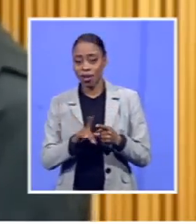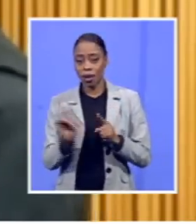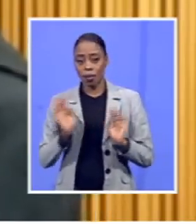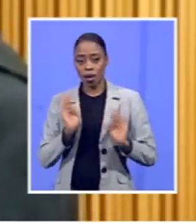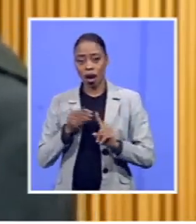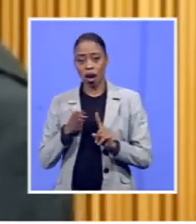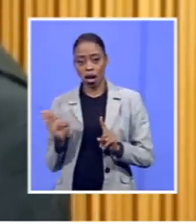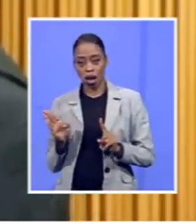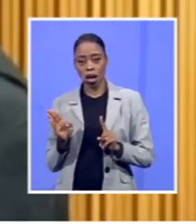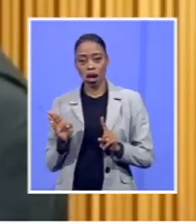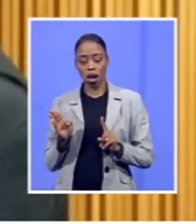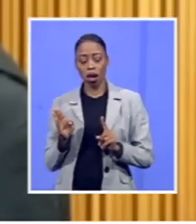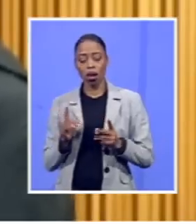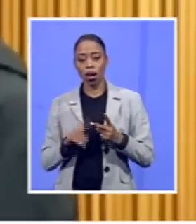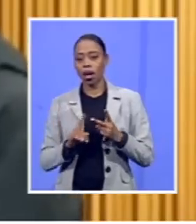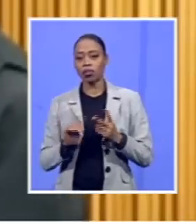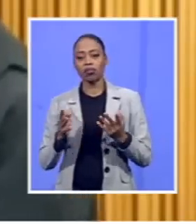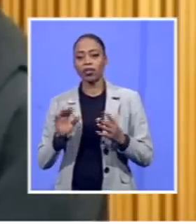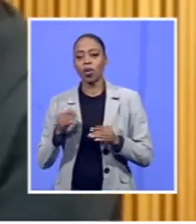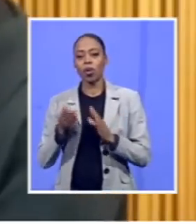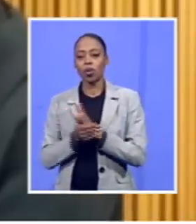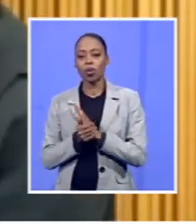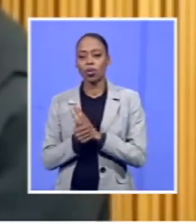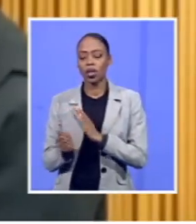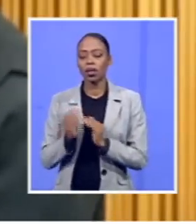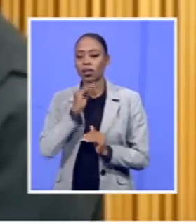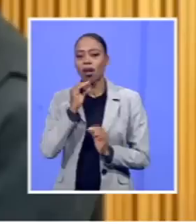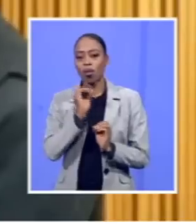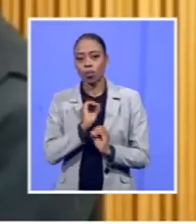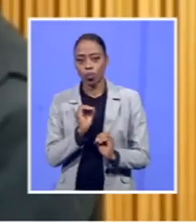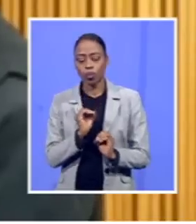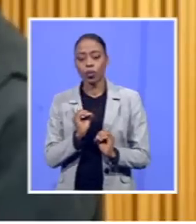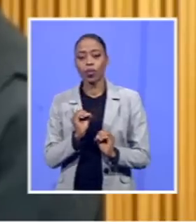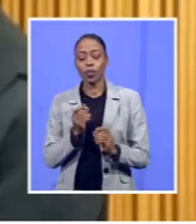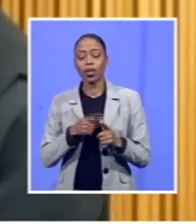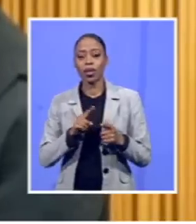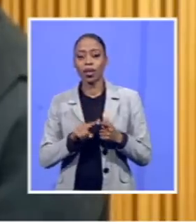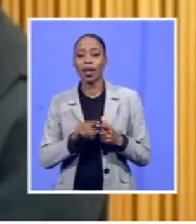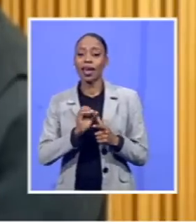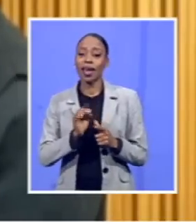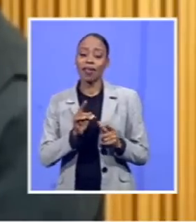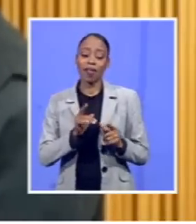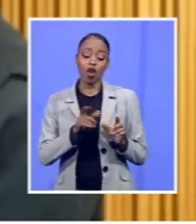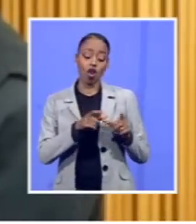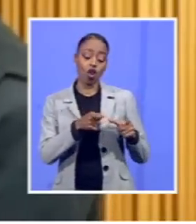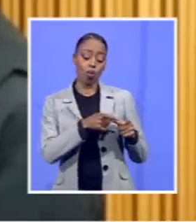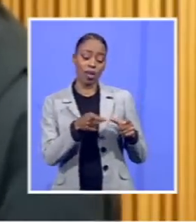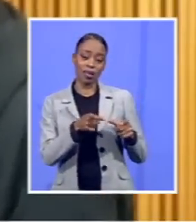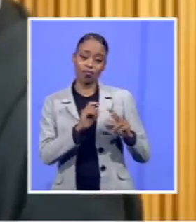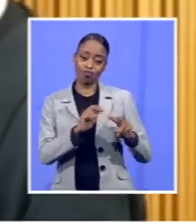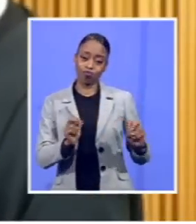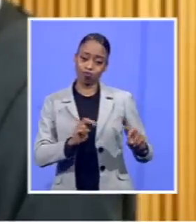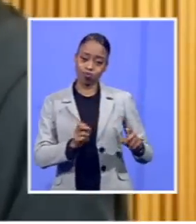misconduct, incapacity, and incompetence. B, a finding of a committee of the National